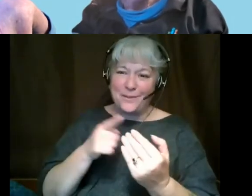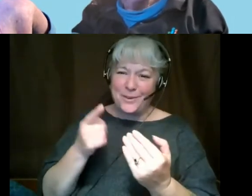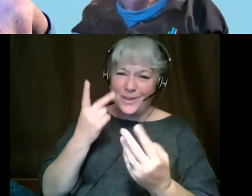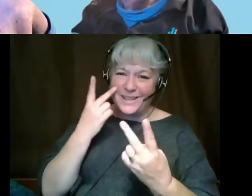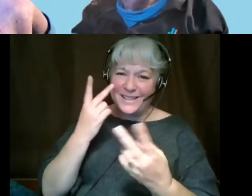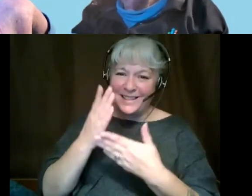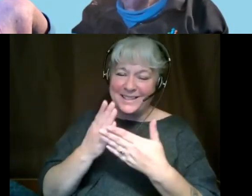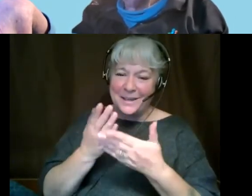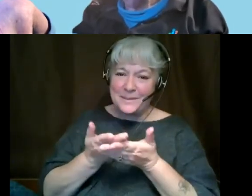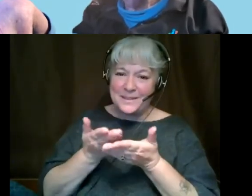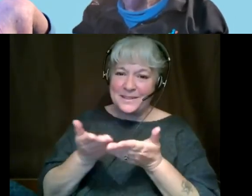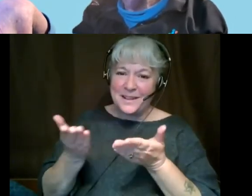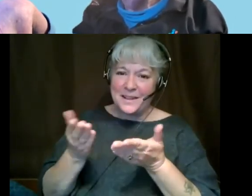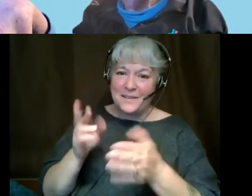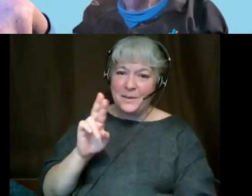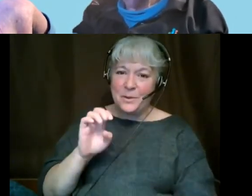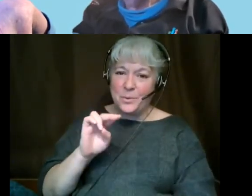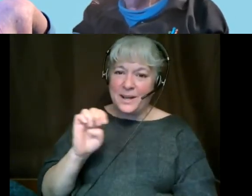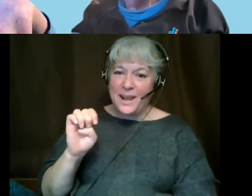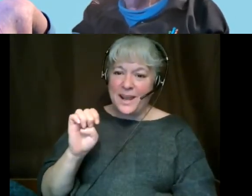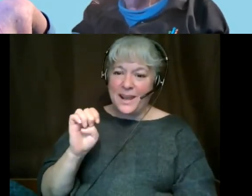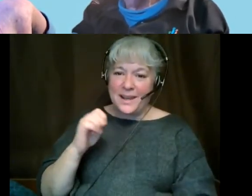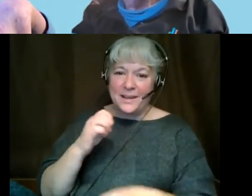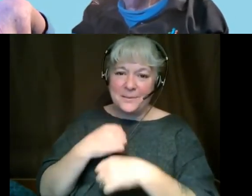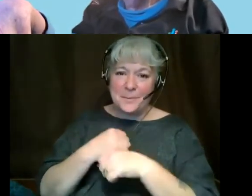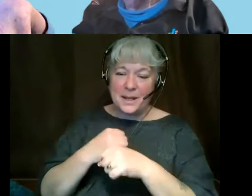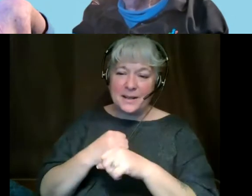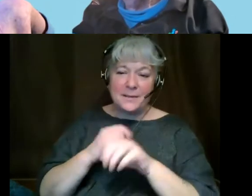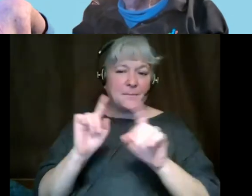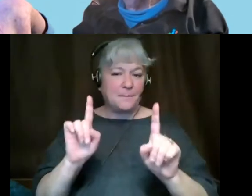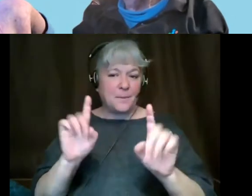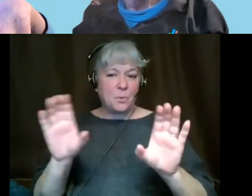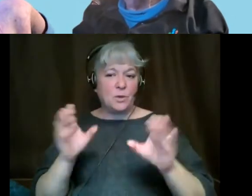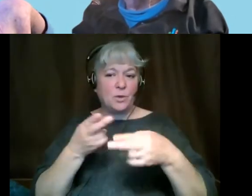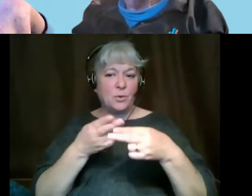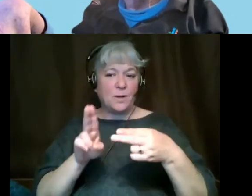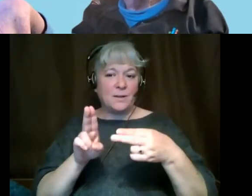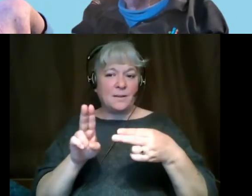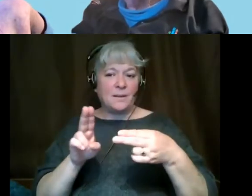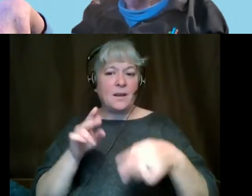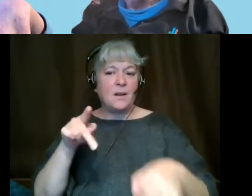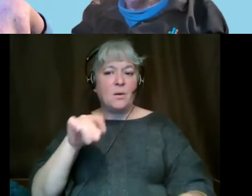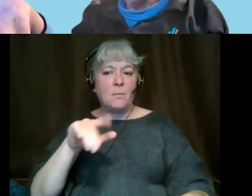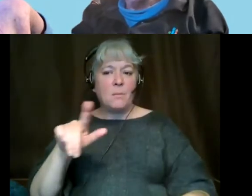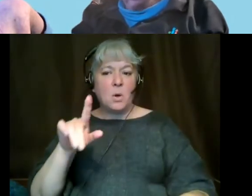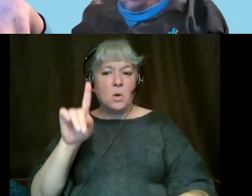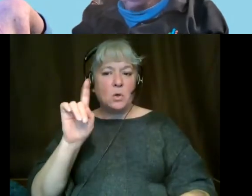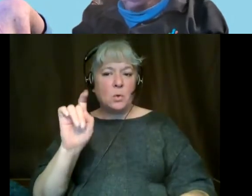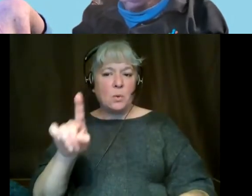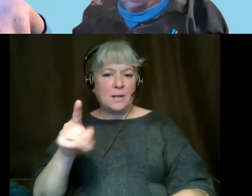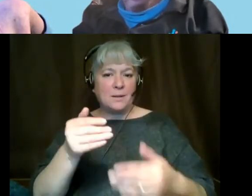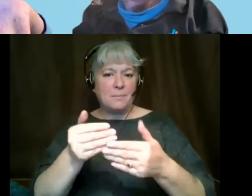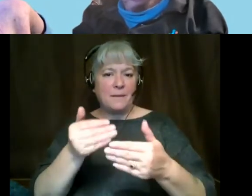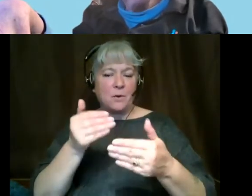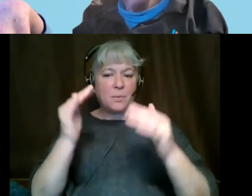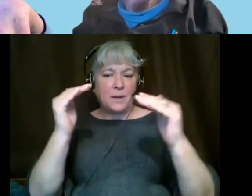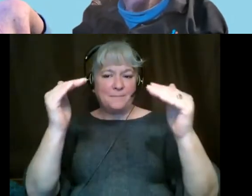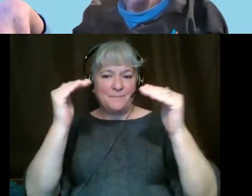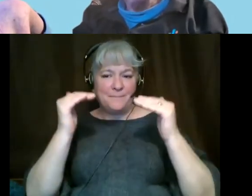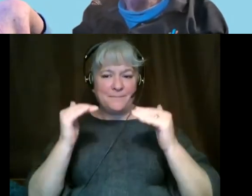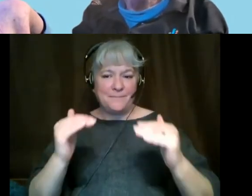stuff that Renee had. What we're going to do really, really quick is do one poll question before we move to that end